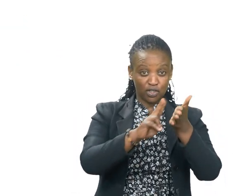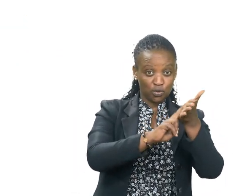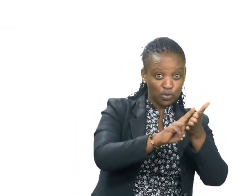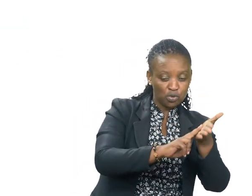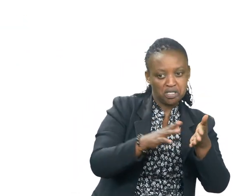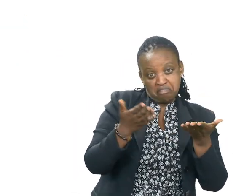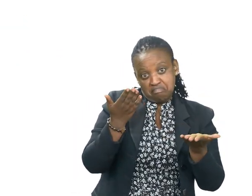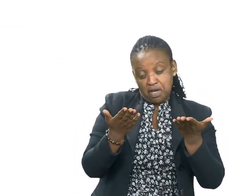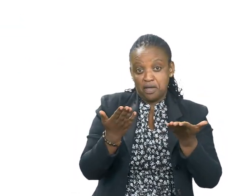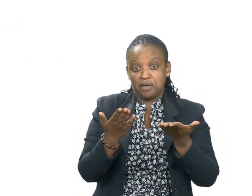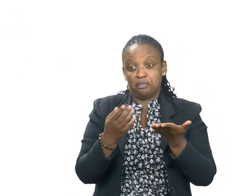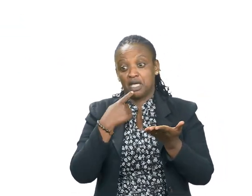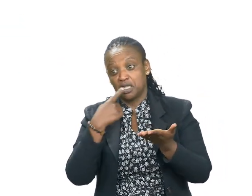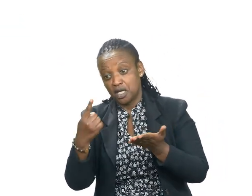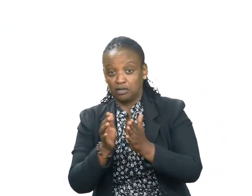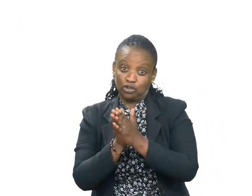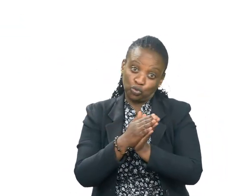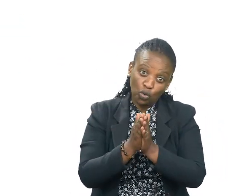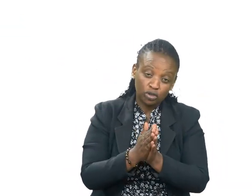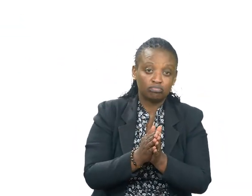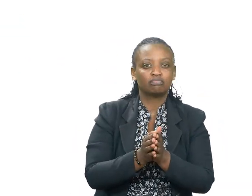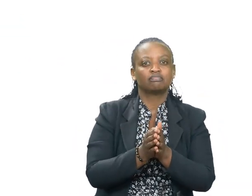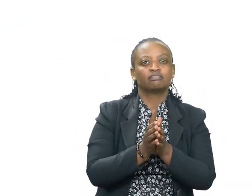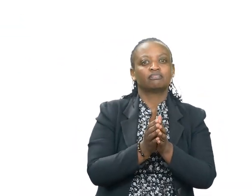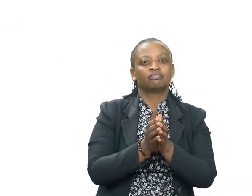to use either by telling a story,